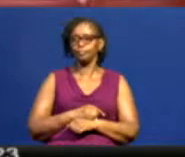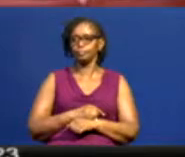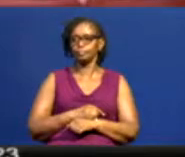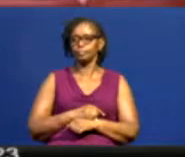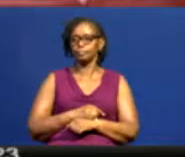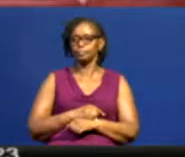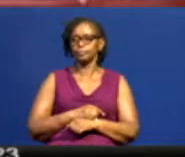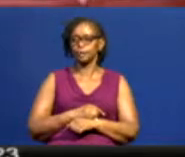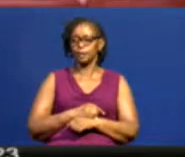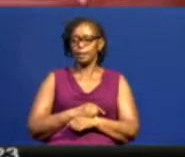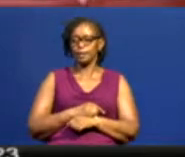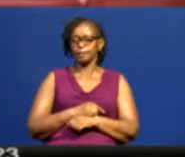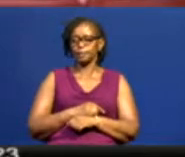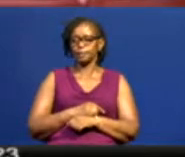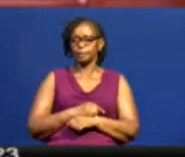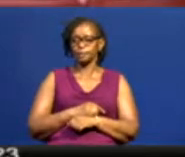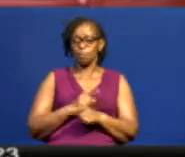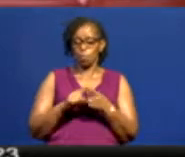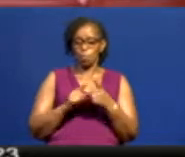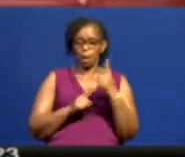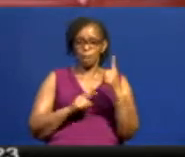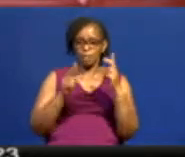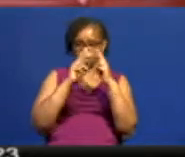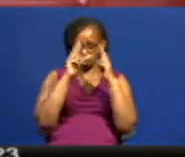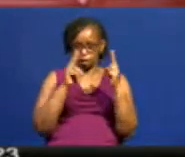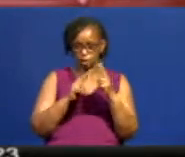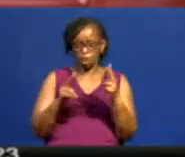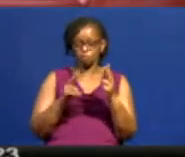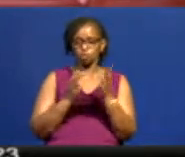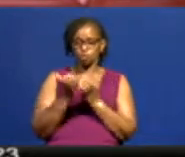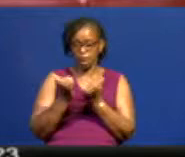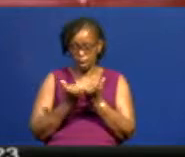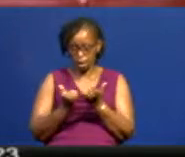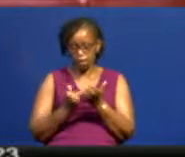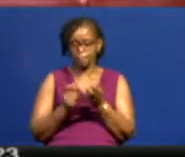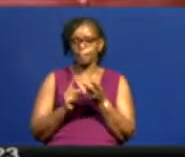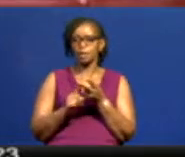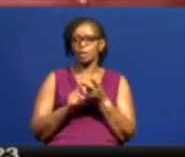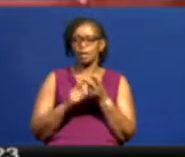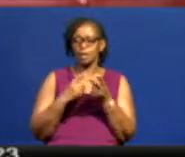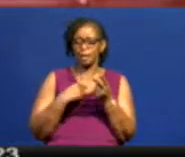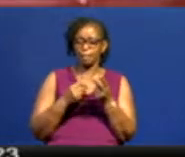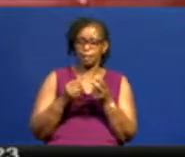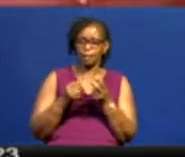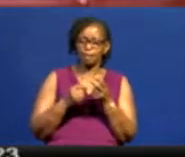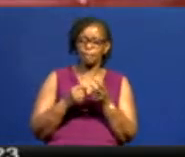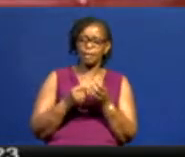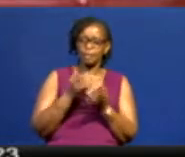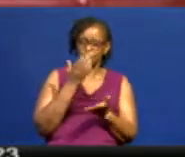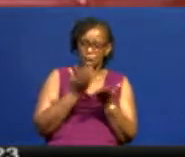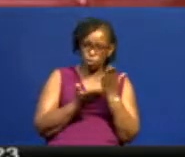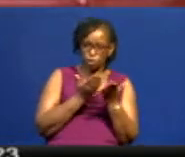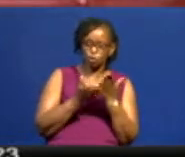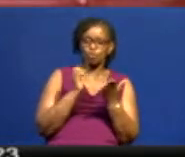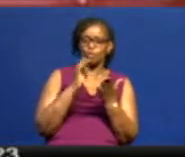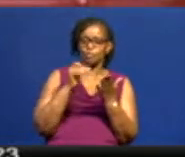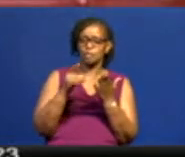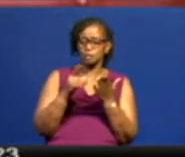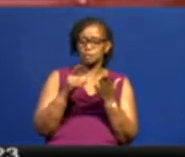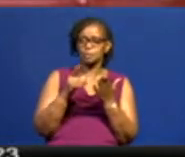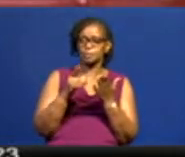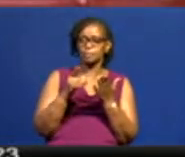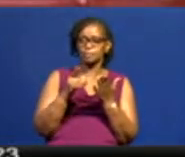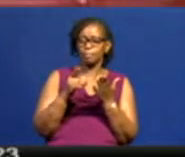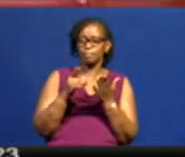international trade. The other one is the changes in the currency. For instance, the valuation or devaluation of our currency. There are many